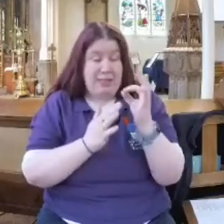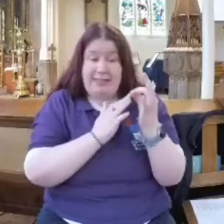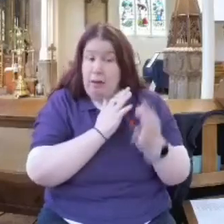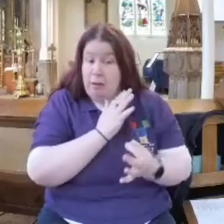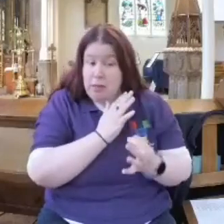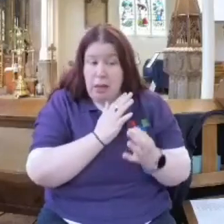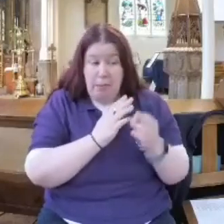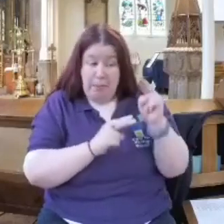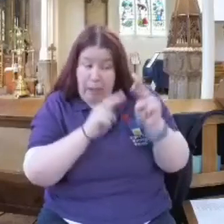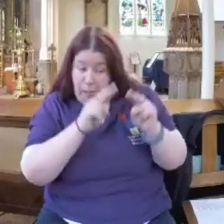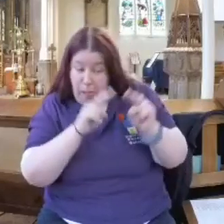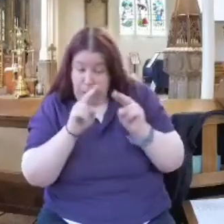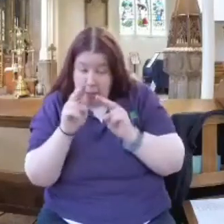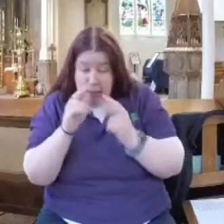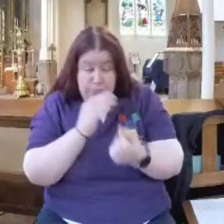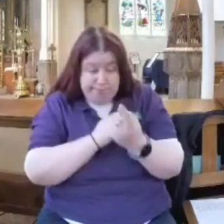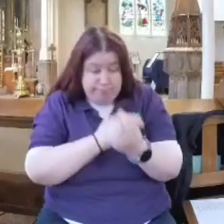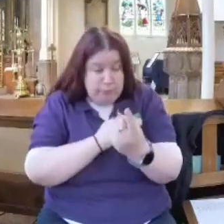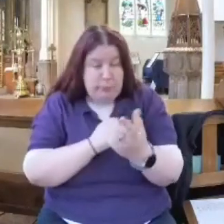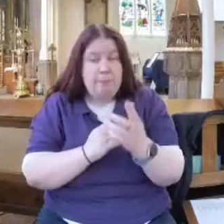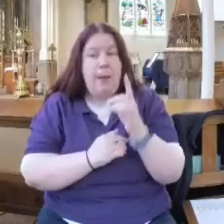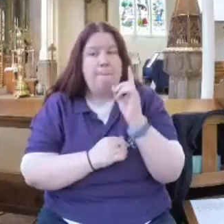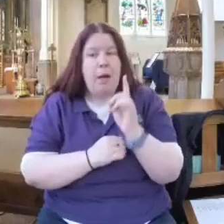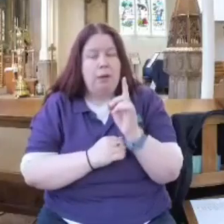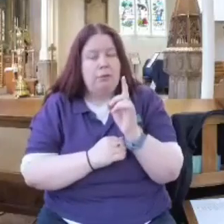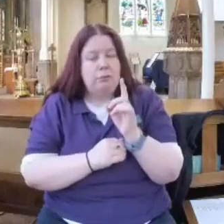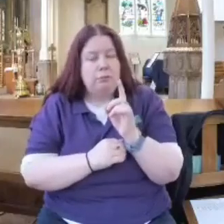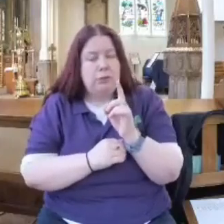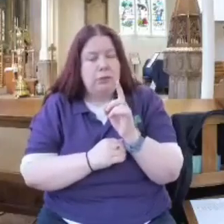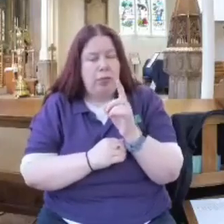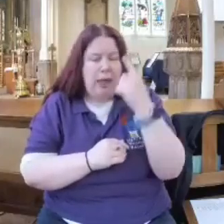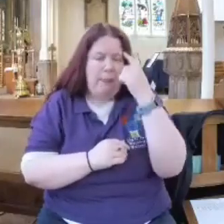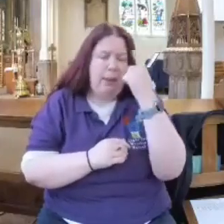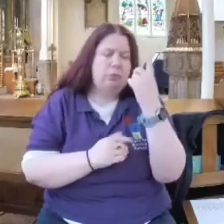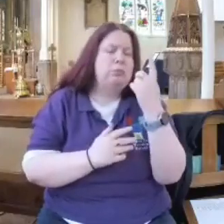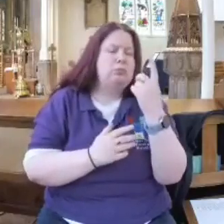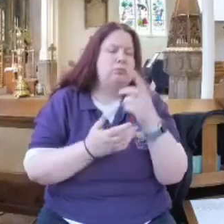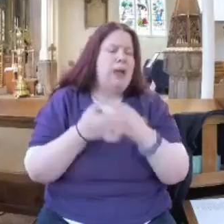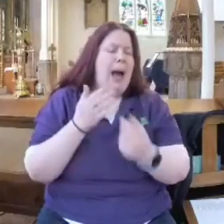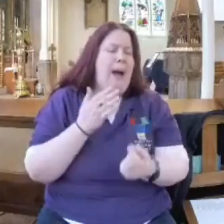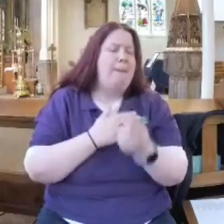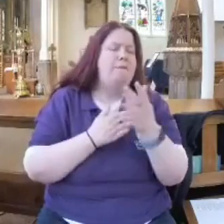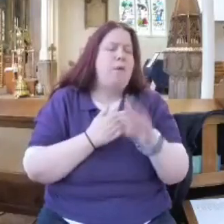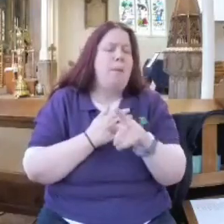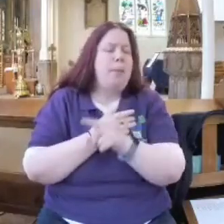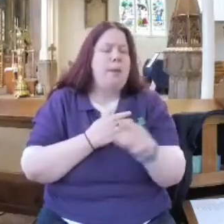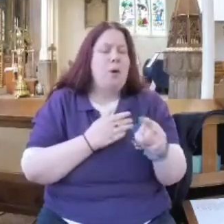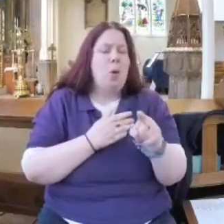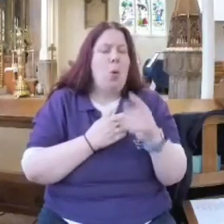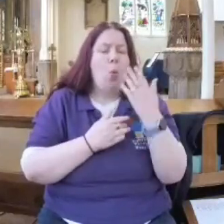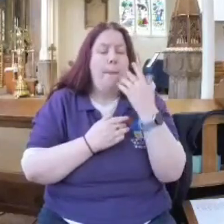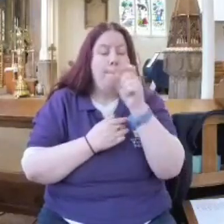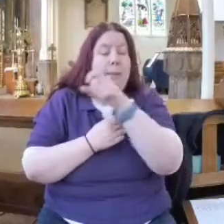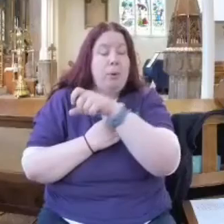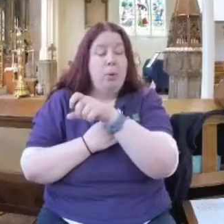won't be analysing the issues, but rather thinking of a couple of consequences about when people move